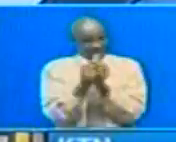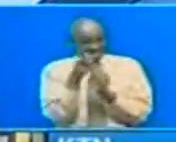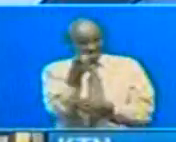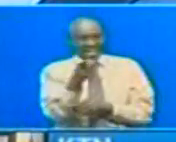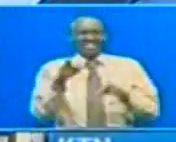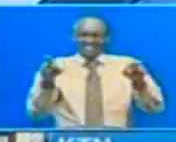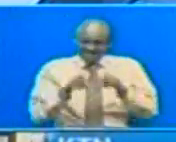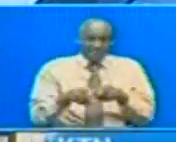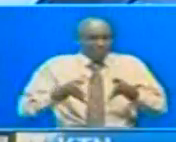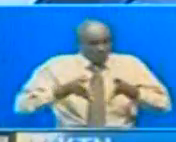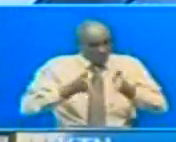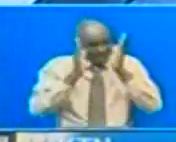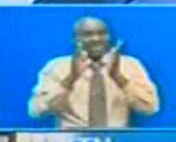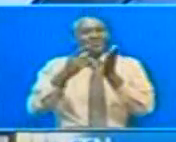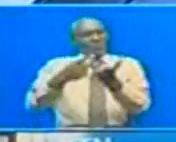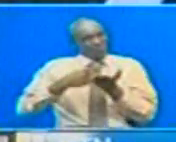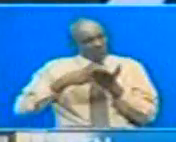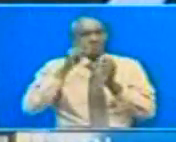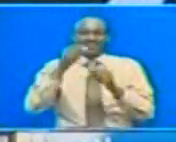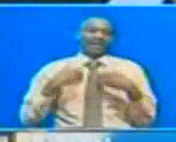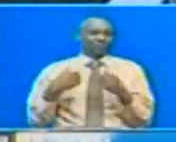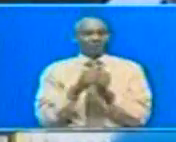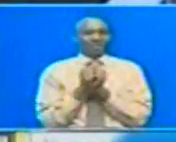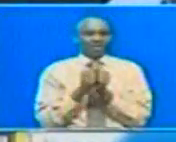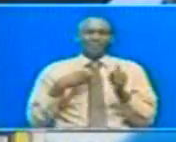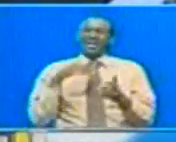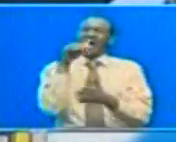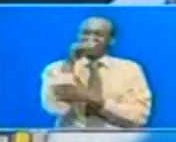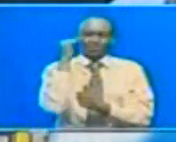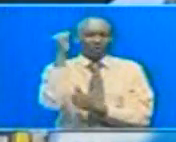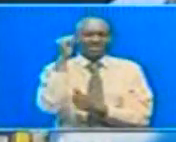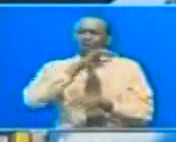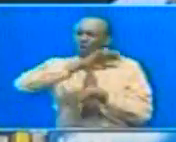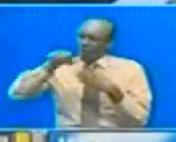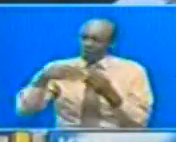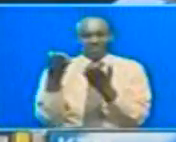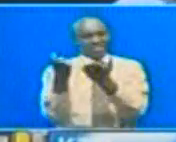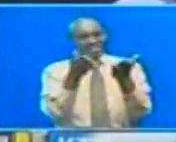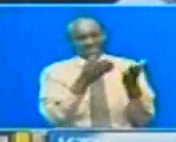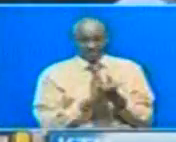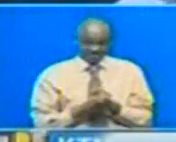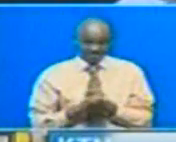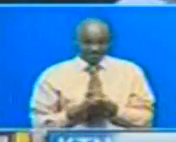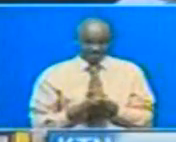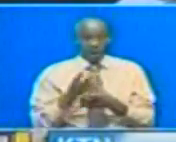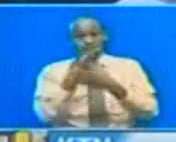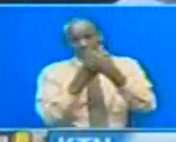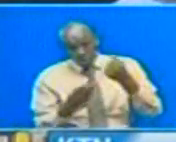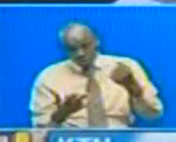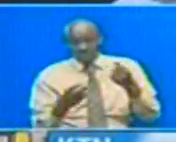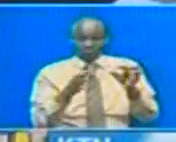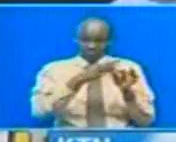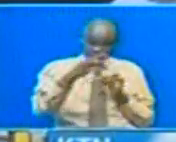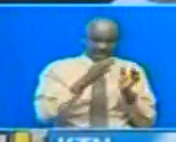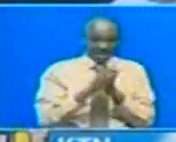they hold the long-debated dialogue. I'm appealing to the political leadership of our country, both our coalition